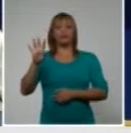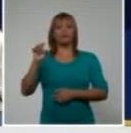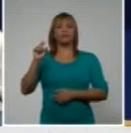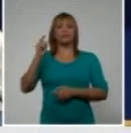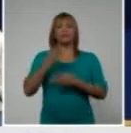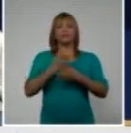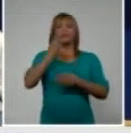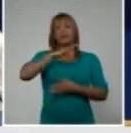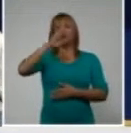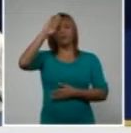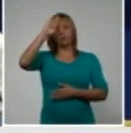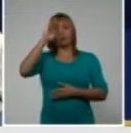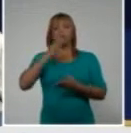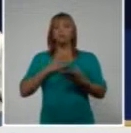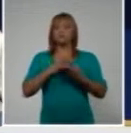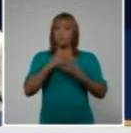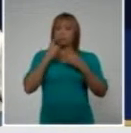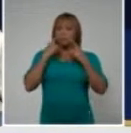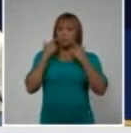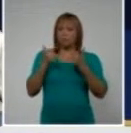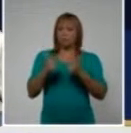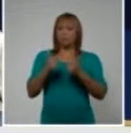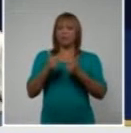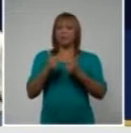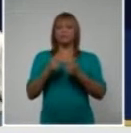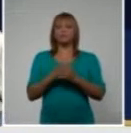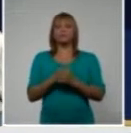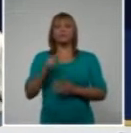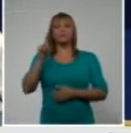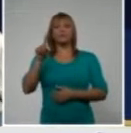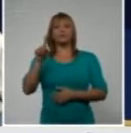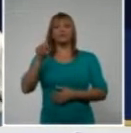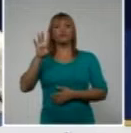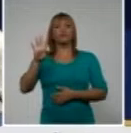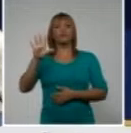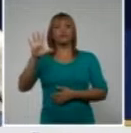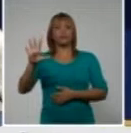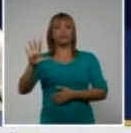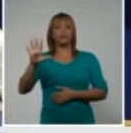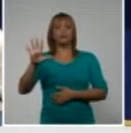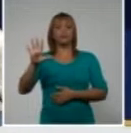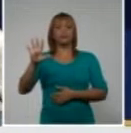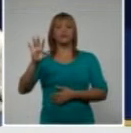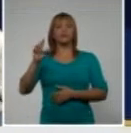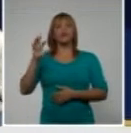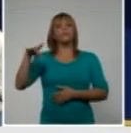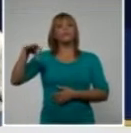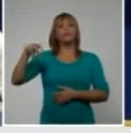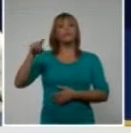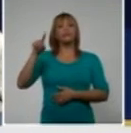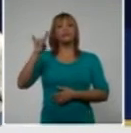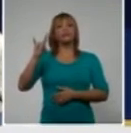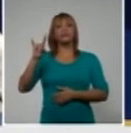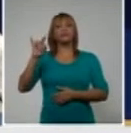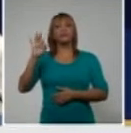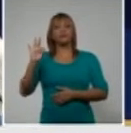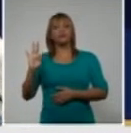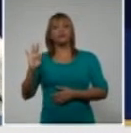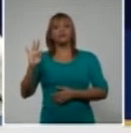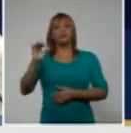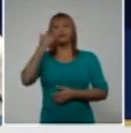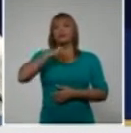3,396 people, the 90.7% have been confirmed case contacts. The source of infection of